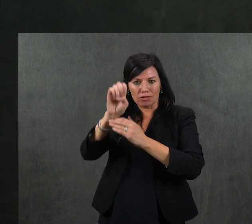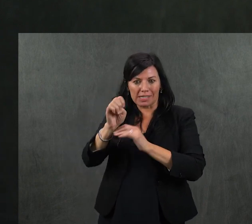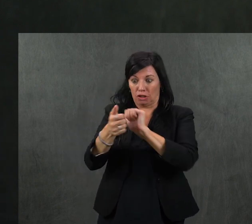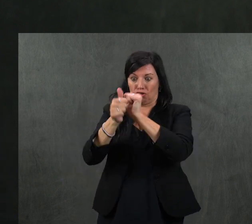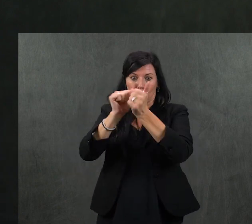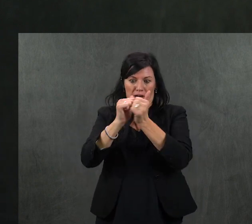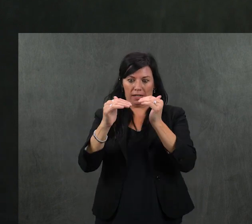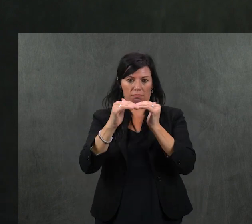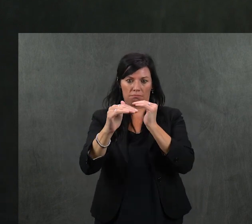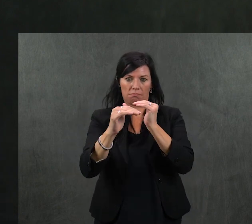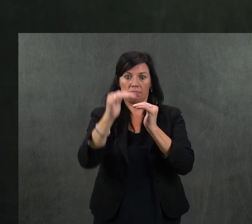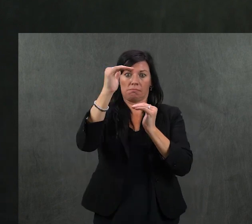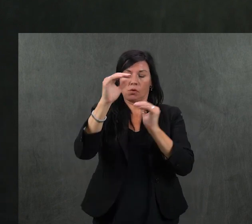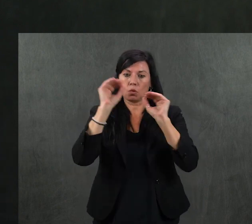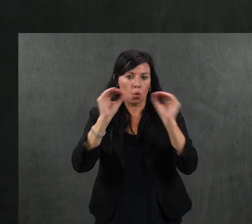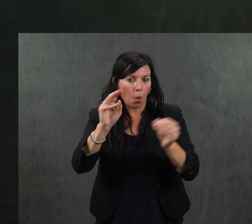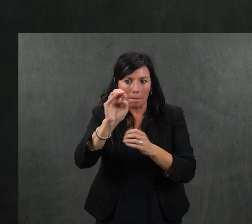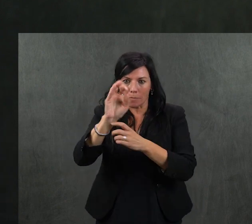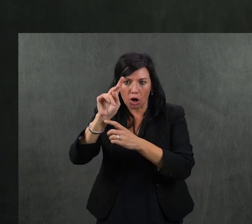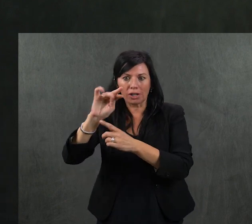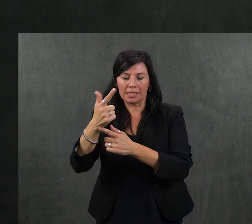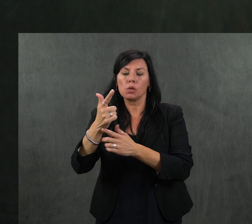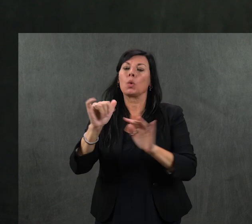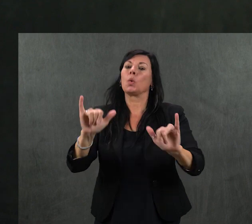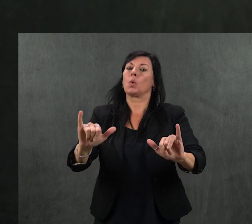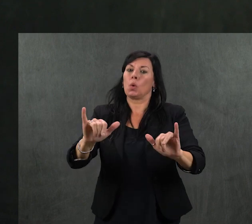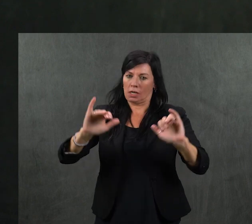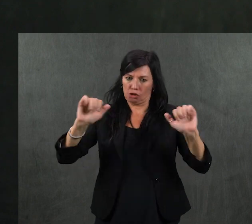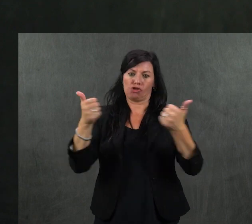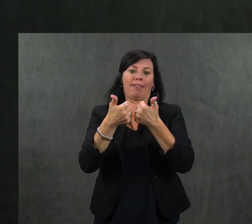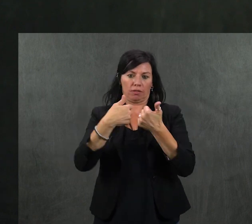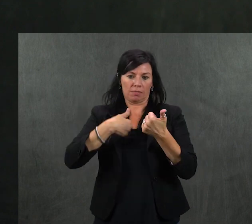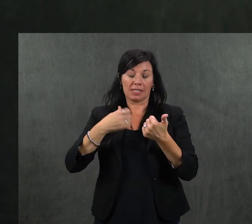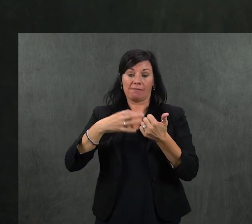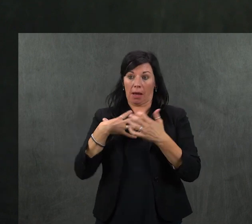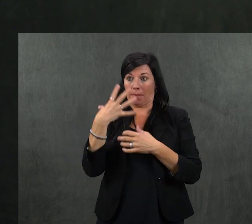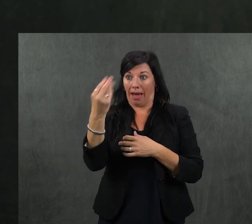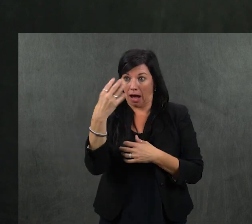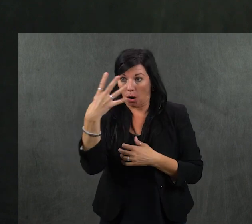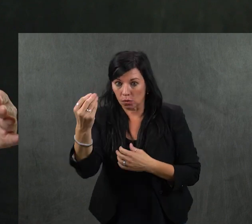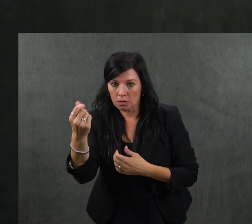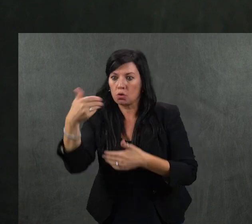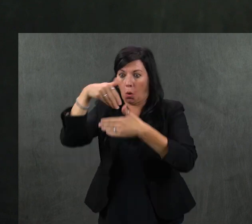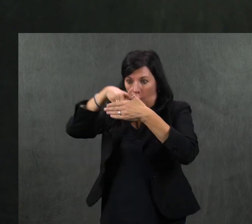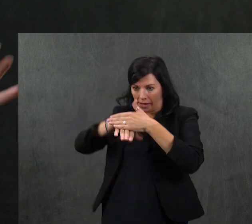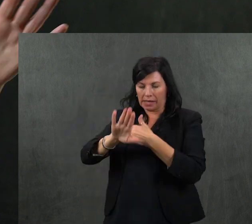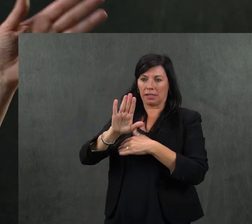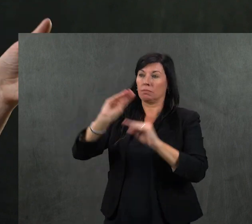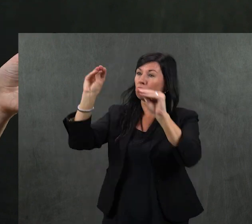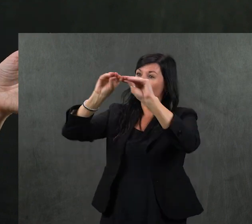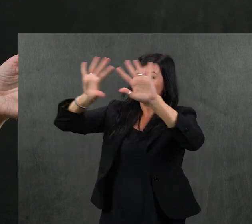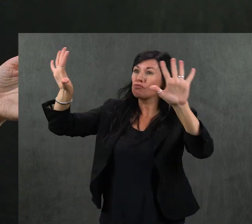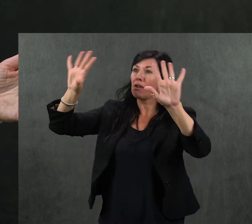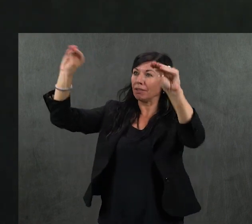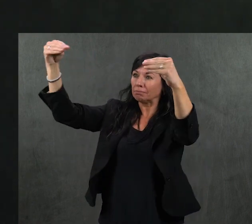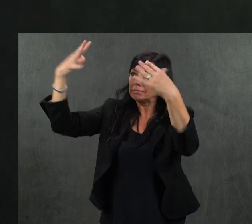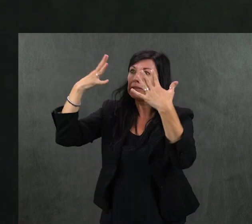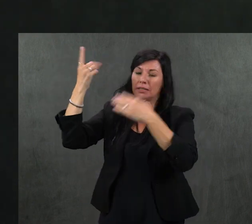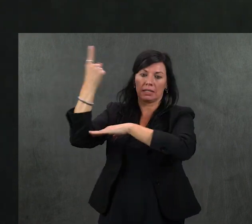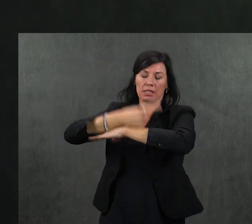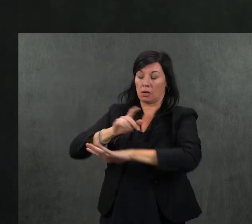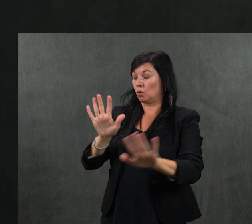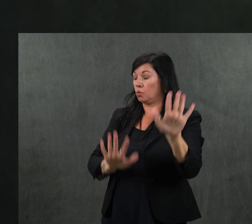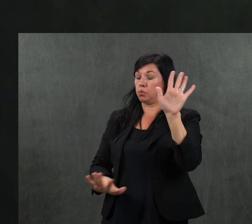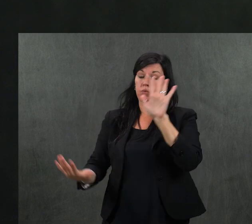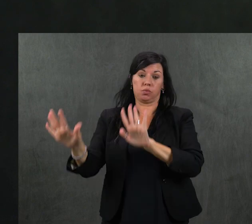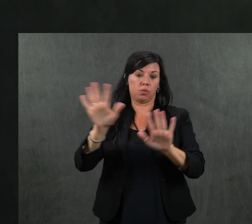concrete to concrete, change in level with no markings, is challenging for me, particularly if I'm walking in or out and it's a bright sunny day.